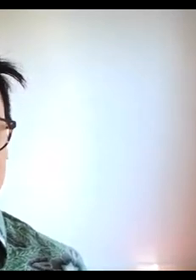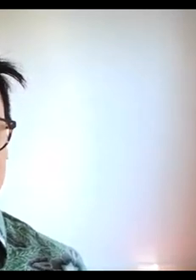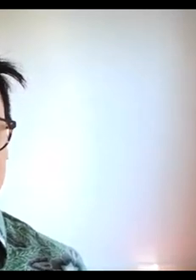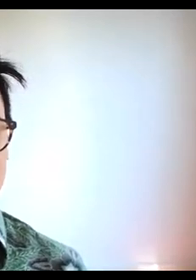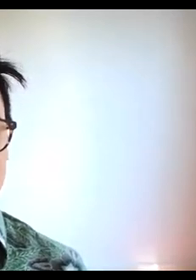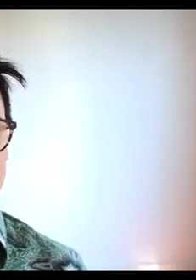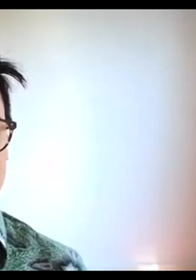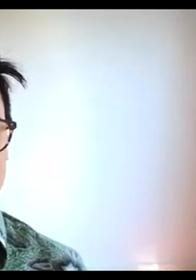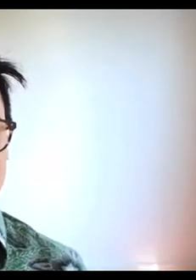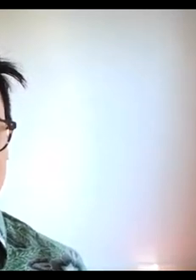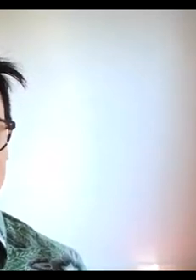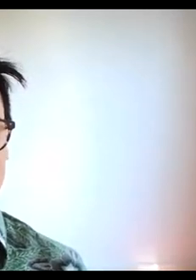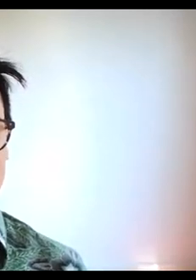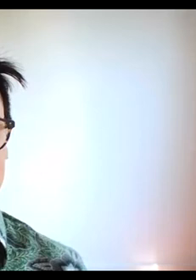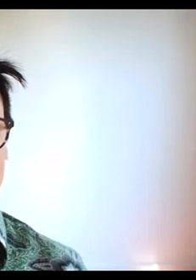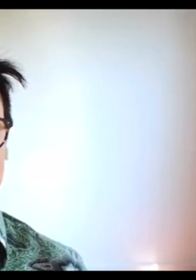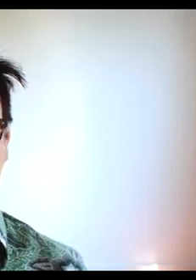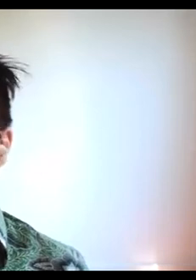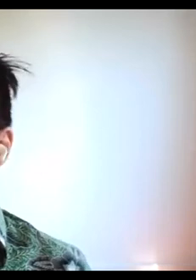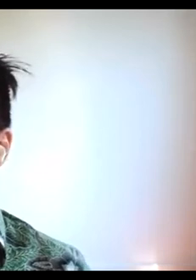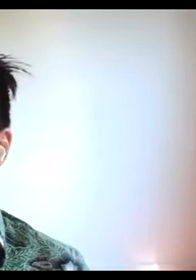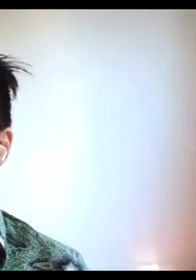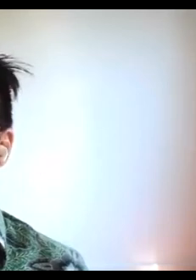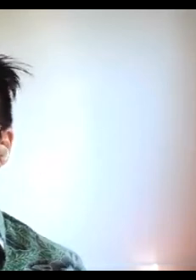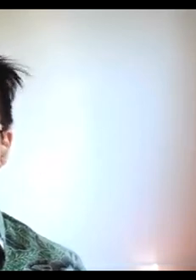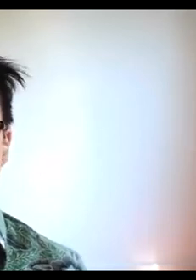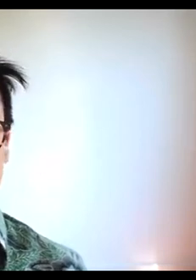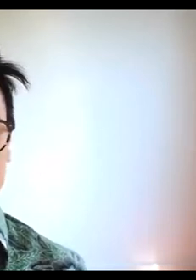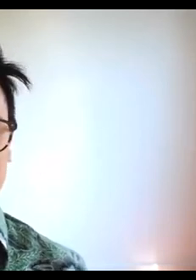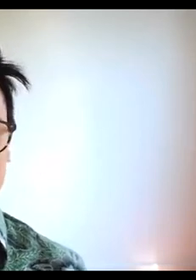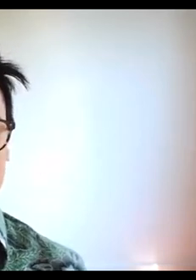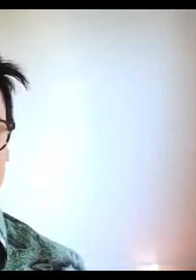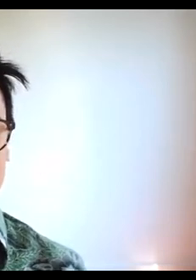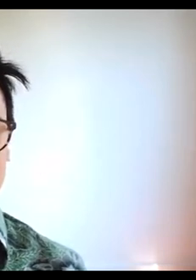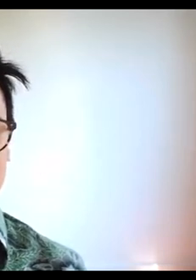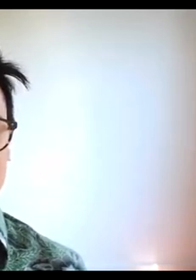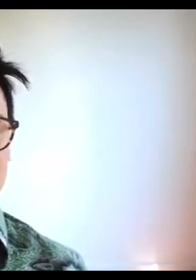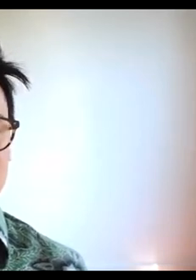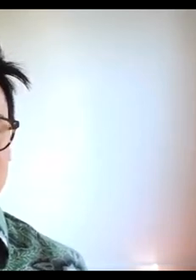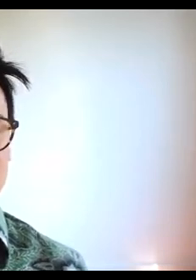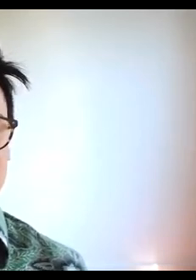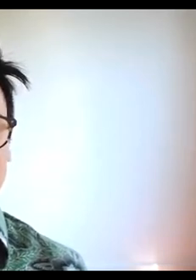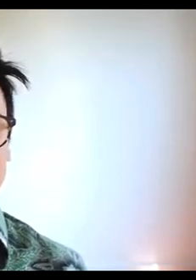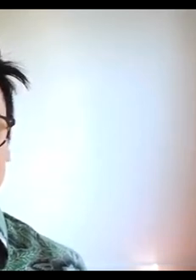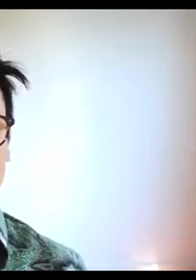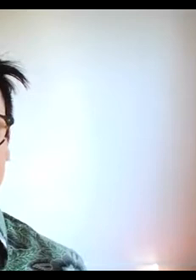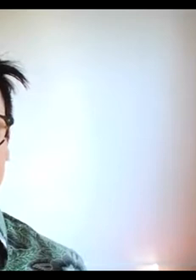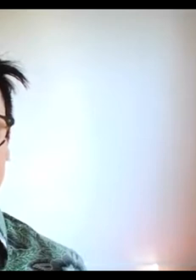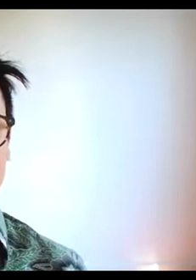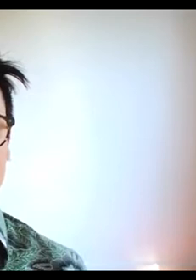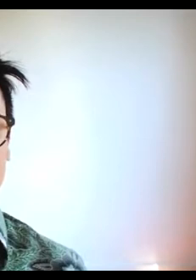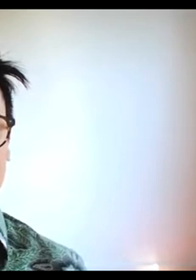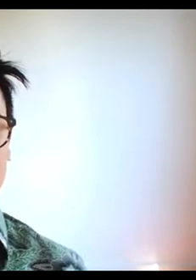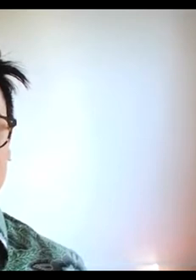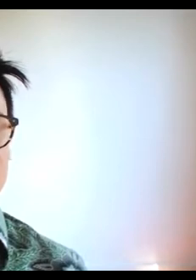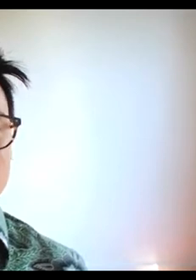to share any feedback with us throughout the webinar and after as well. All